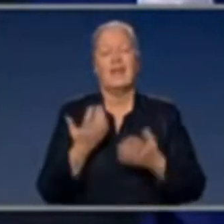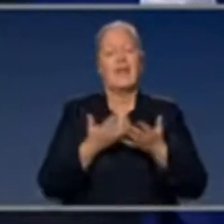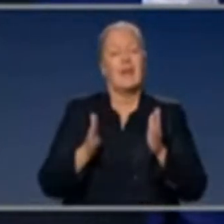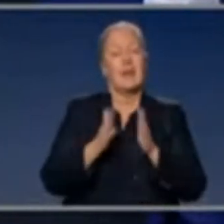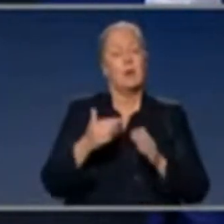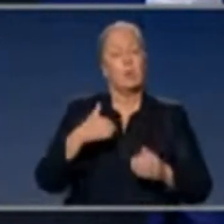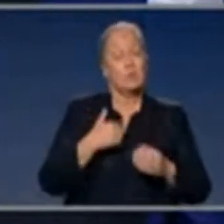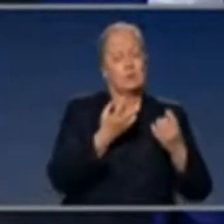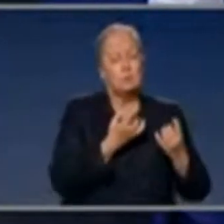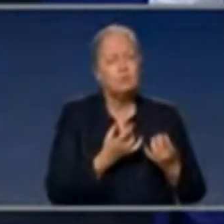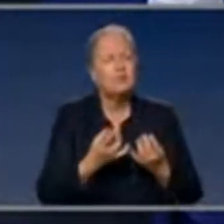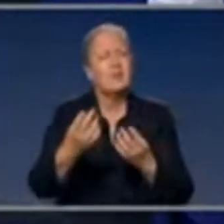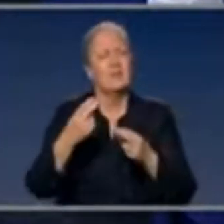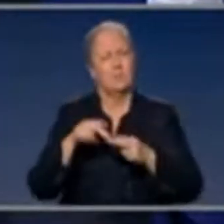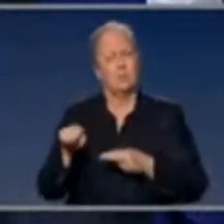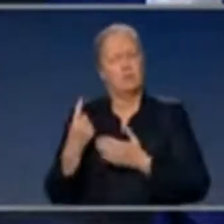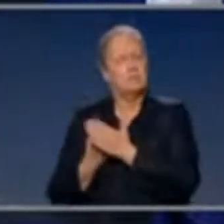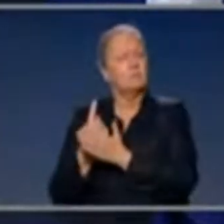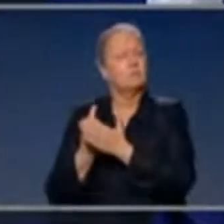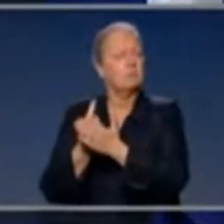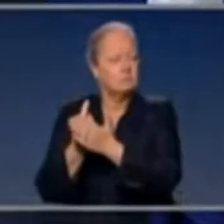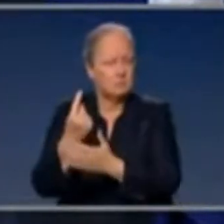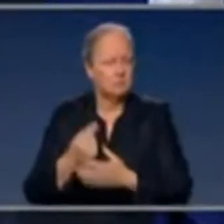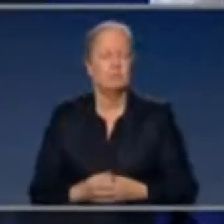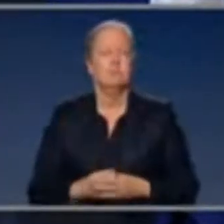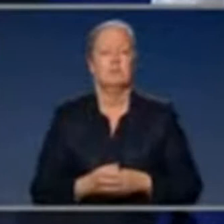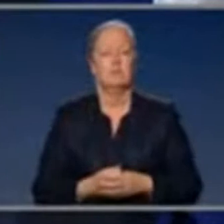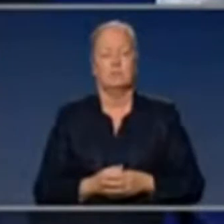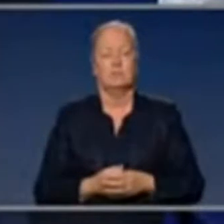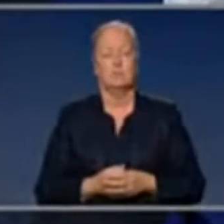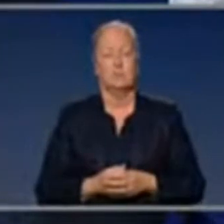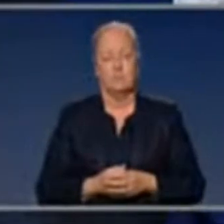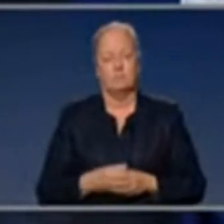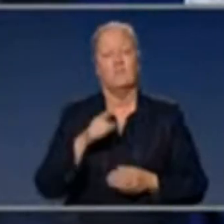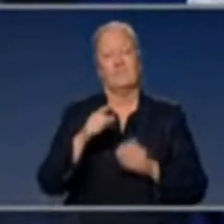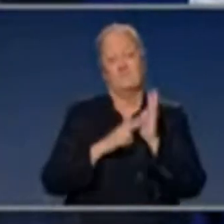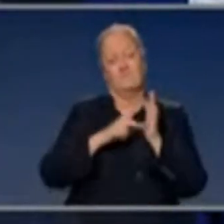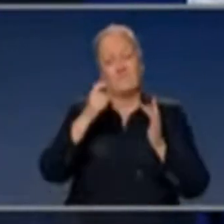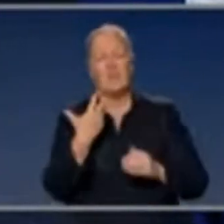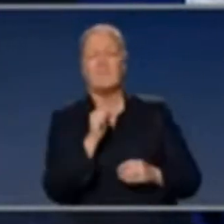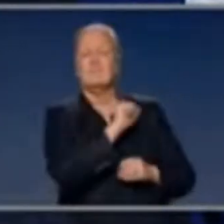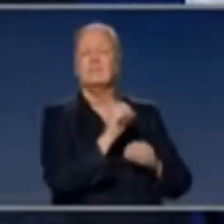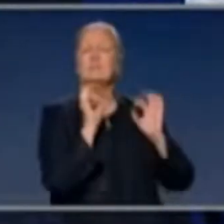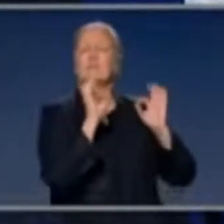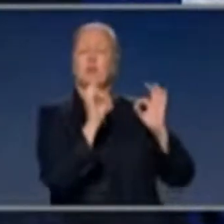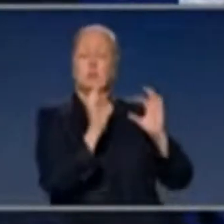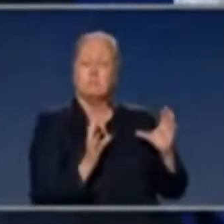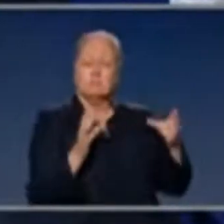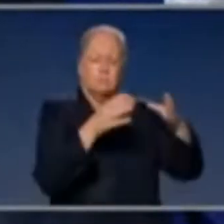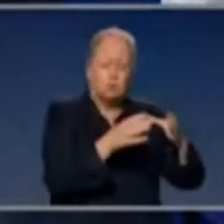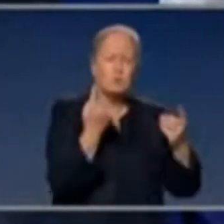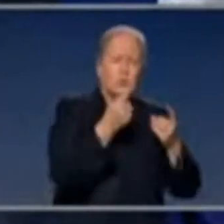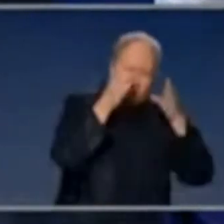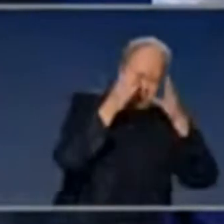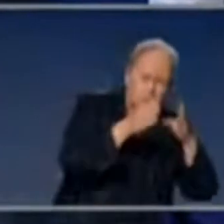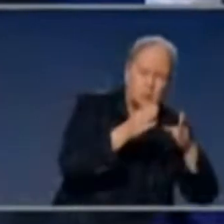preparedness. There was an agreement to how an emergency response operations centre would be established in other jurisdictions, a model on